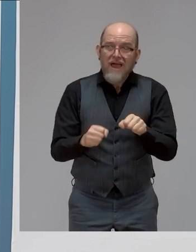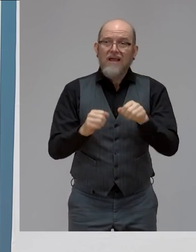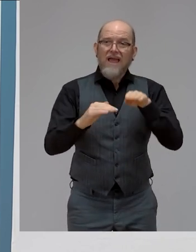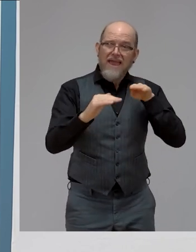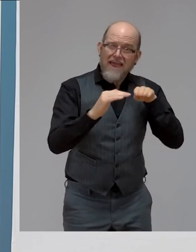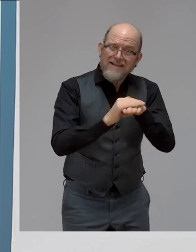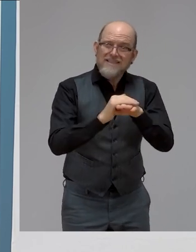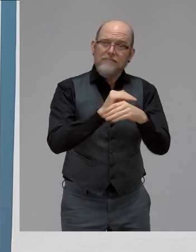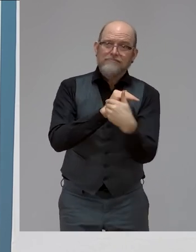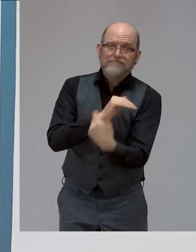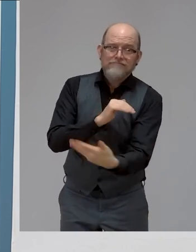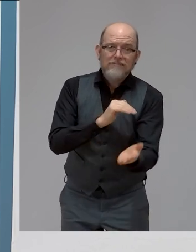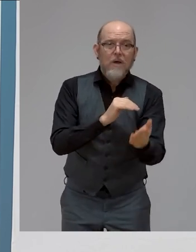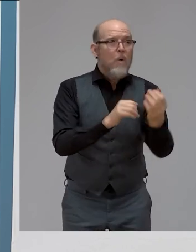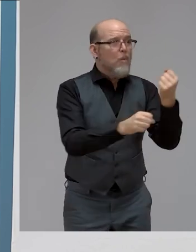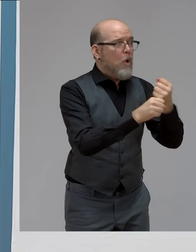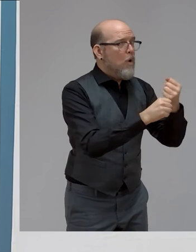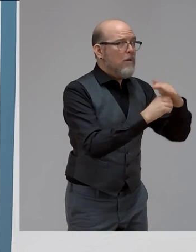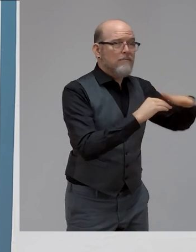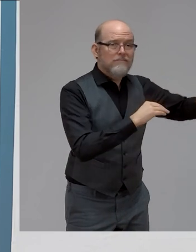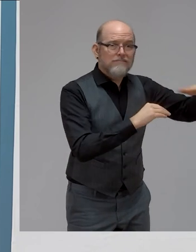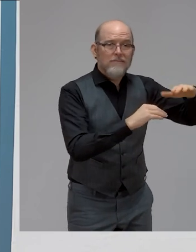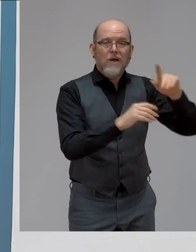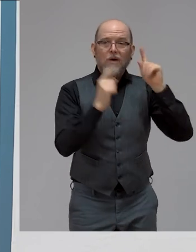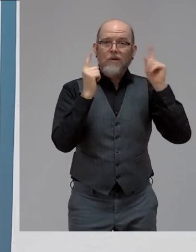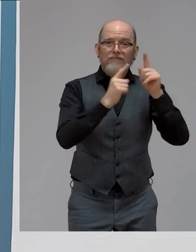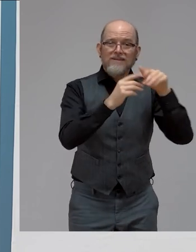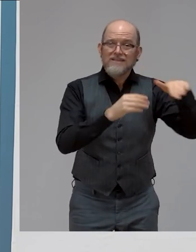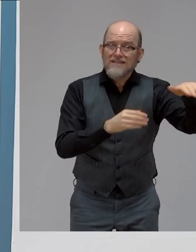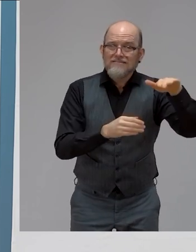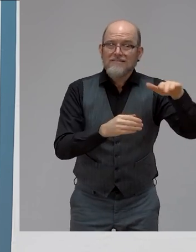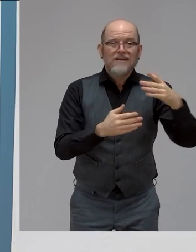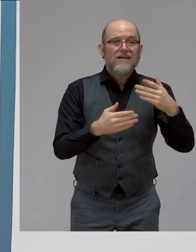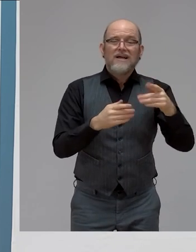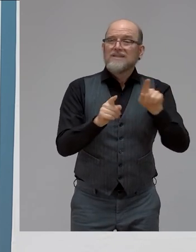the labor market and the university as everyone else.